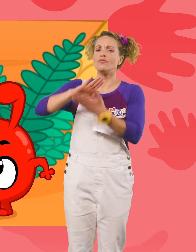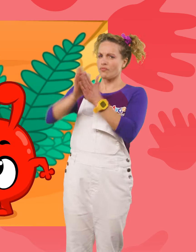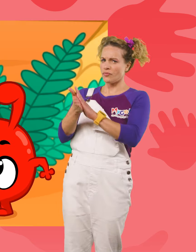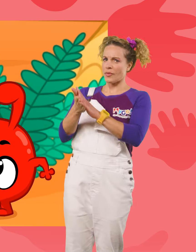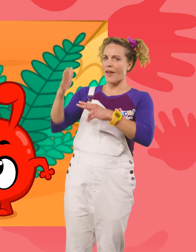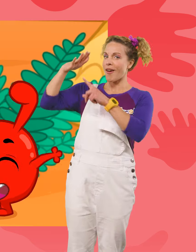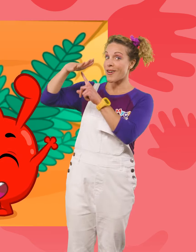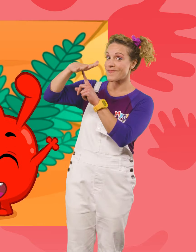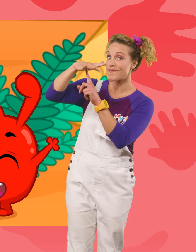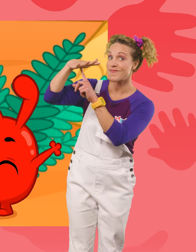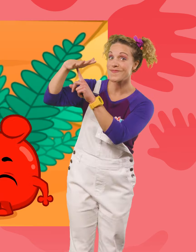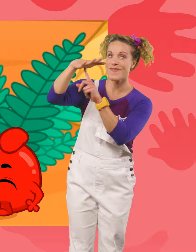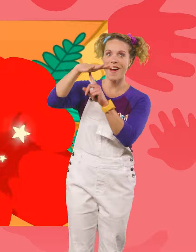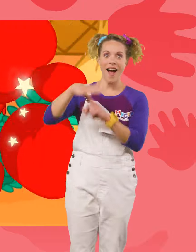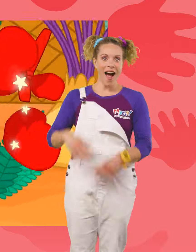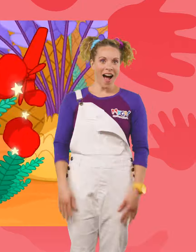a helicopter!